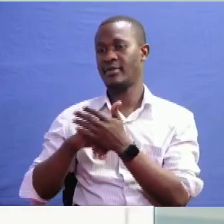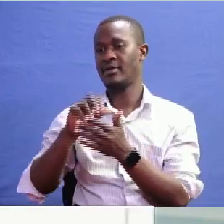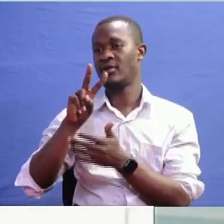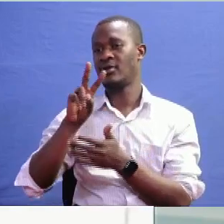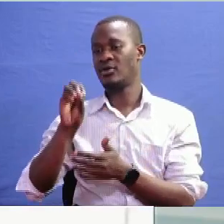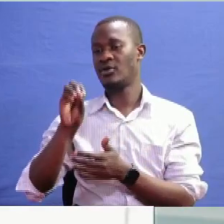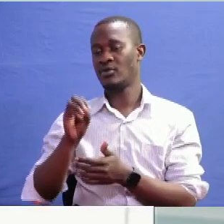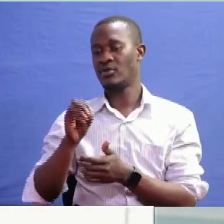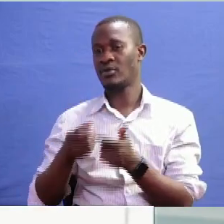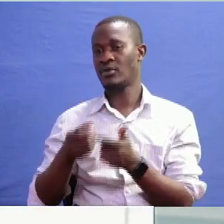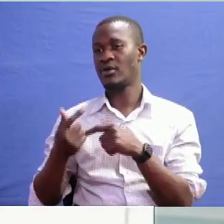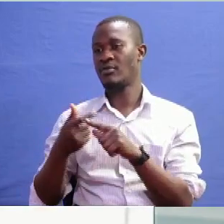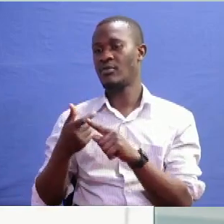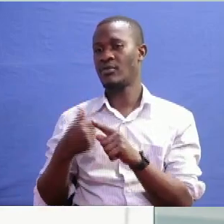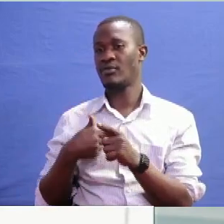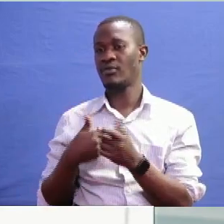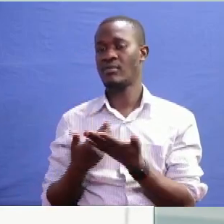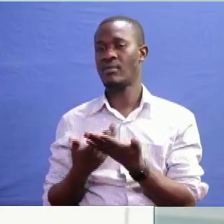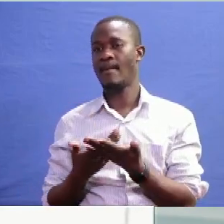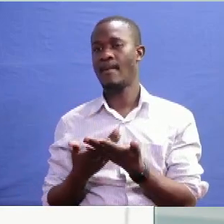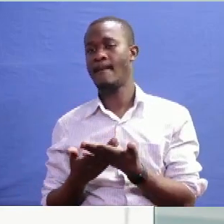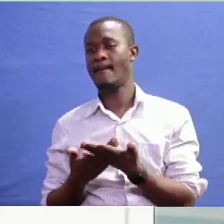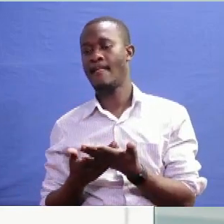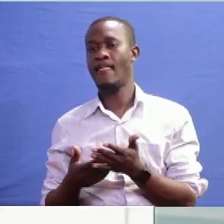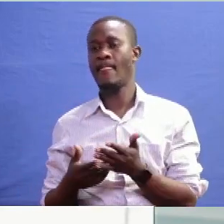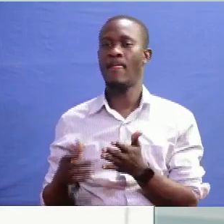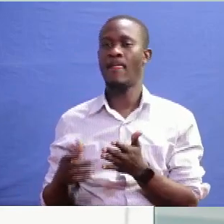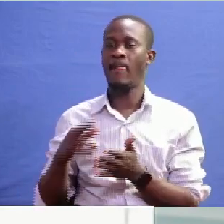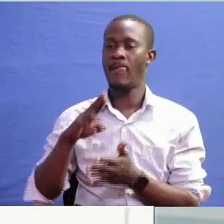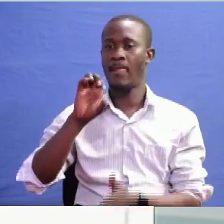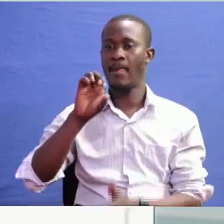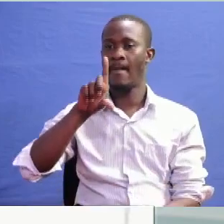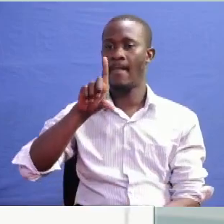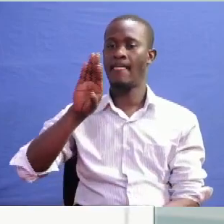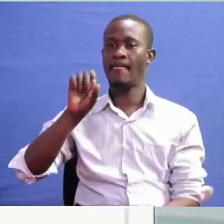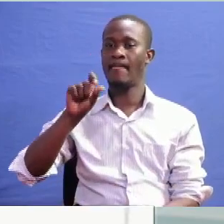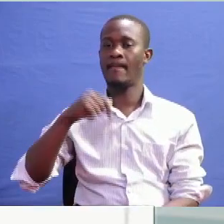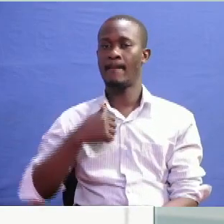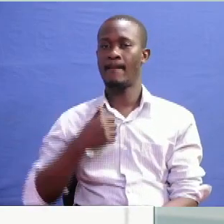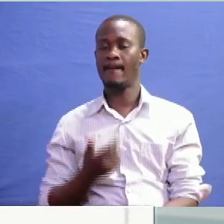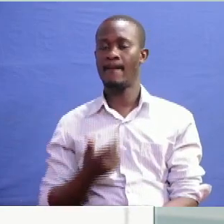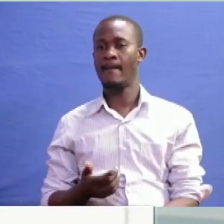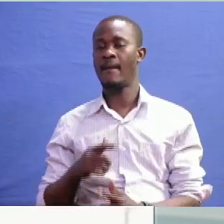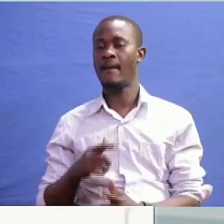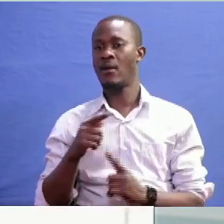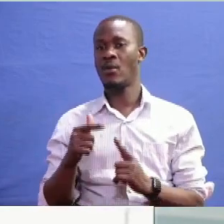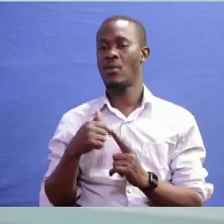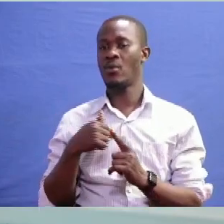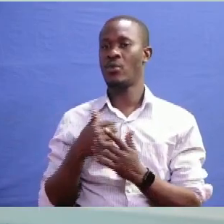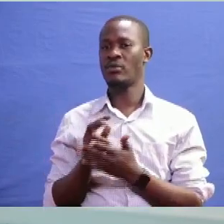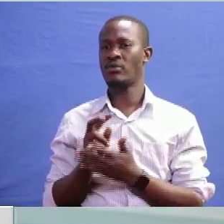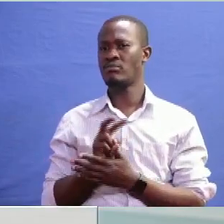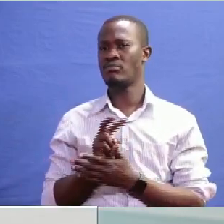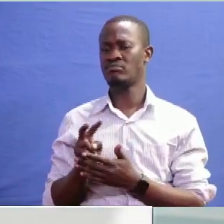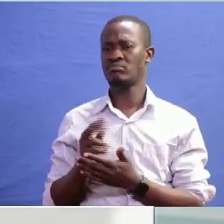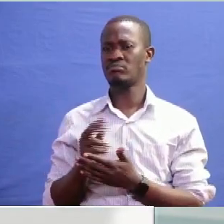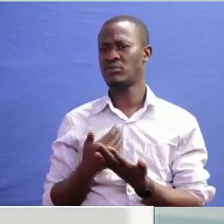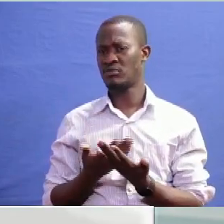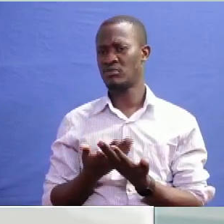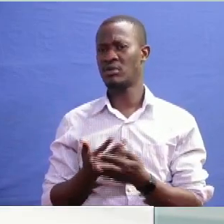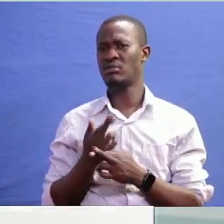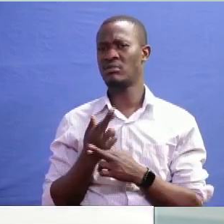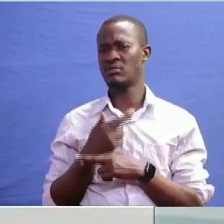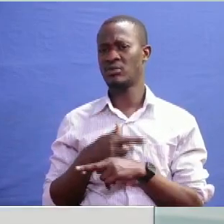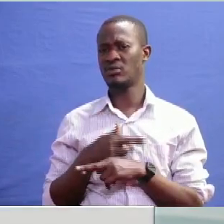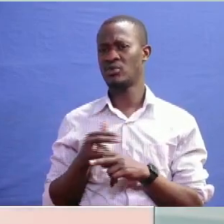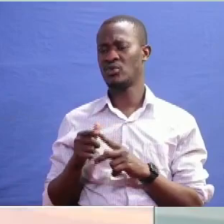of course, came from Helb, and of course, let's say even household. Yes. Well, this looked to be a relief